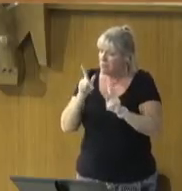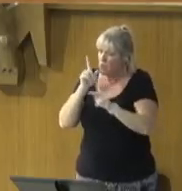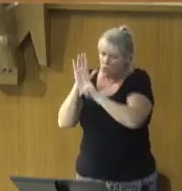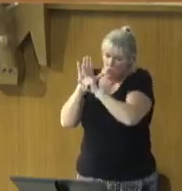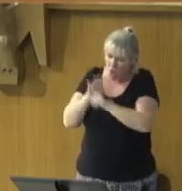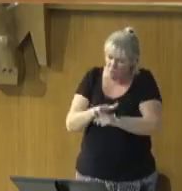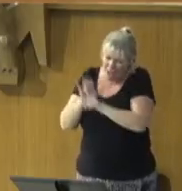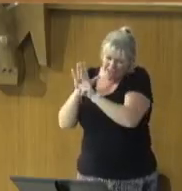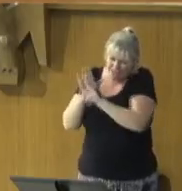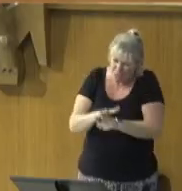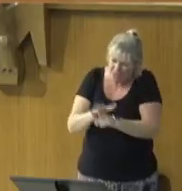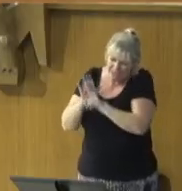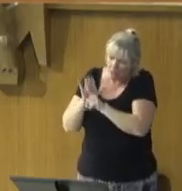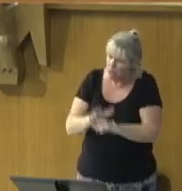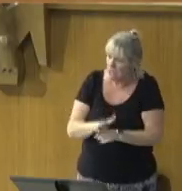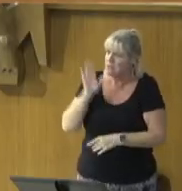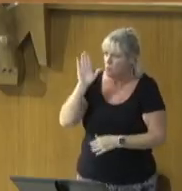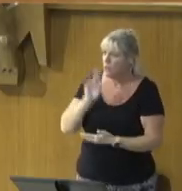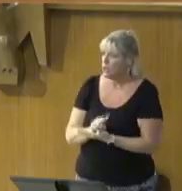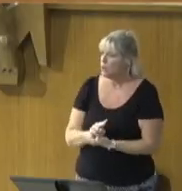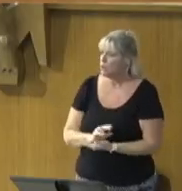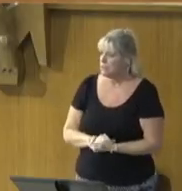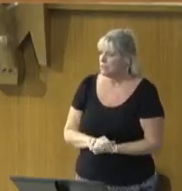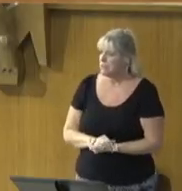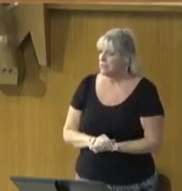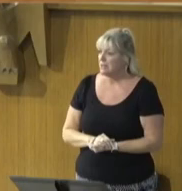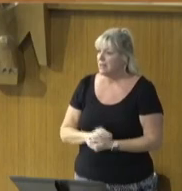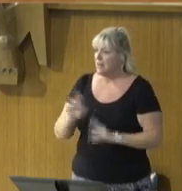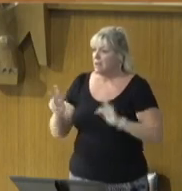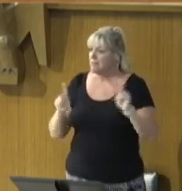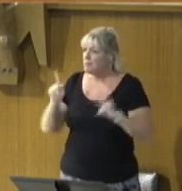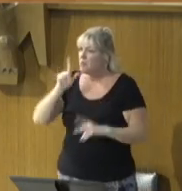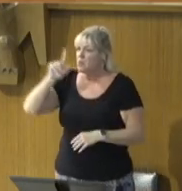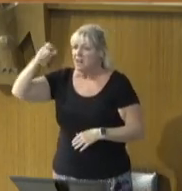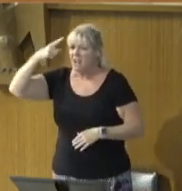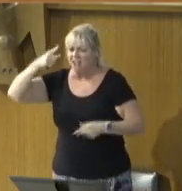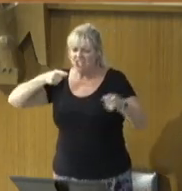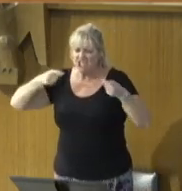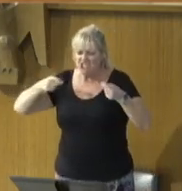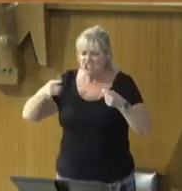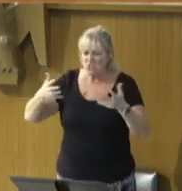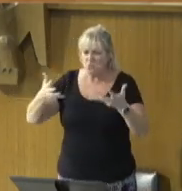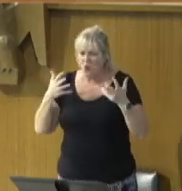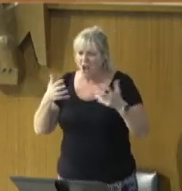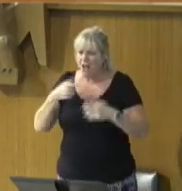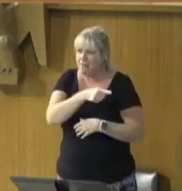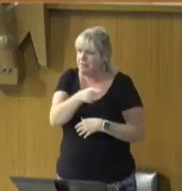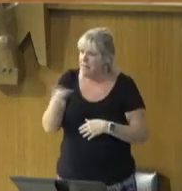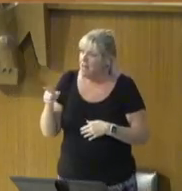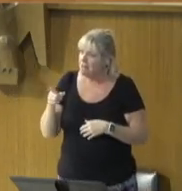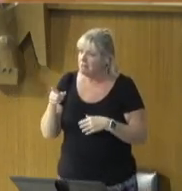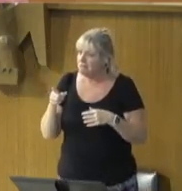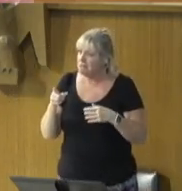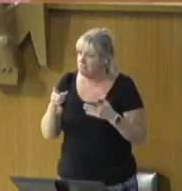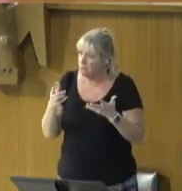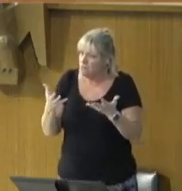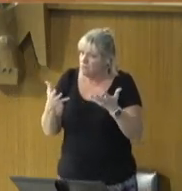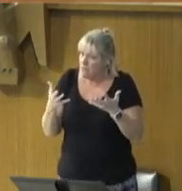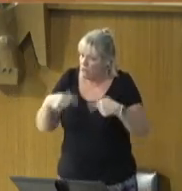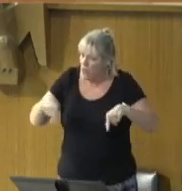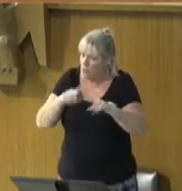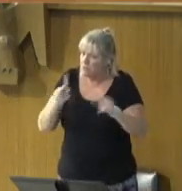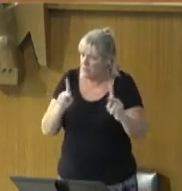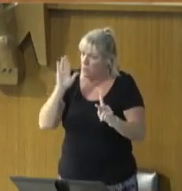ultimately prevail, that the forces of darkness and destruction and death will be held accountable, that